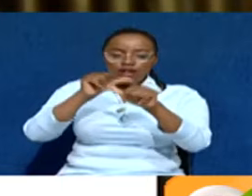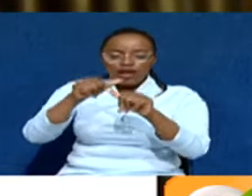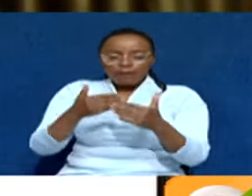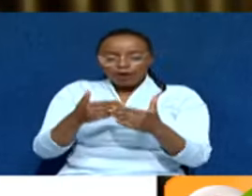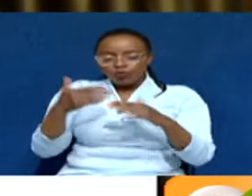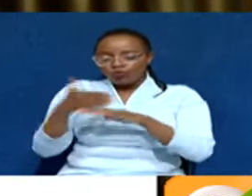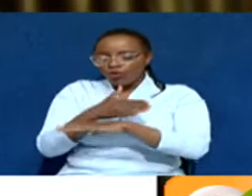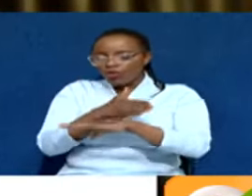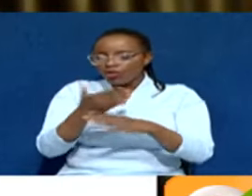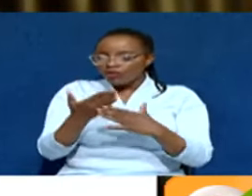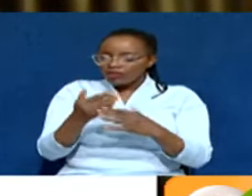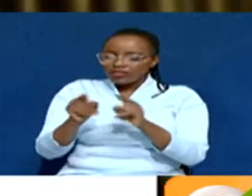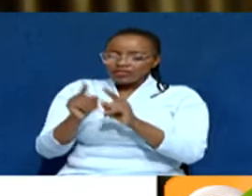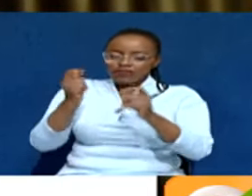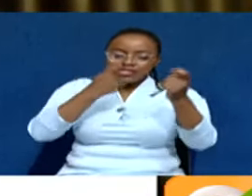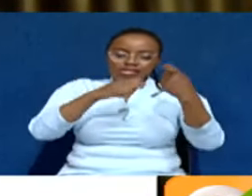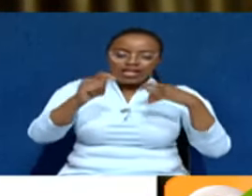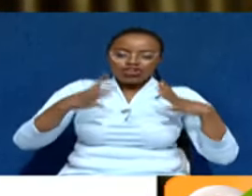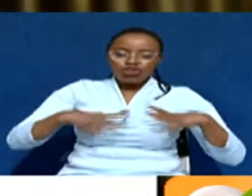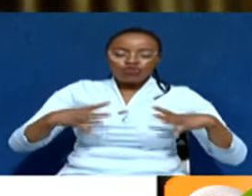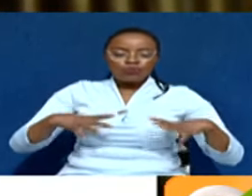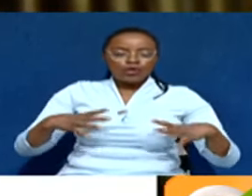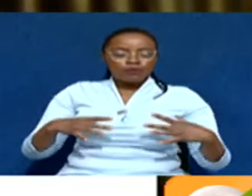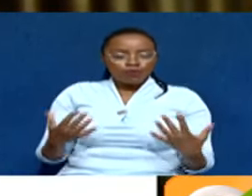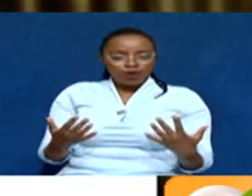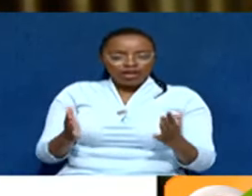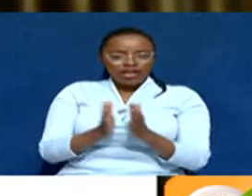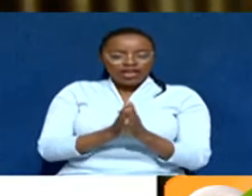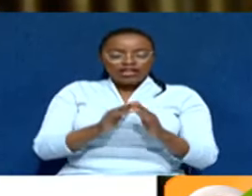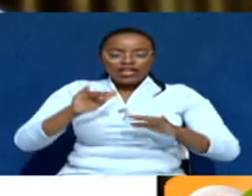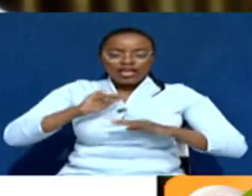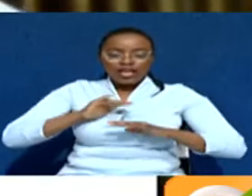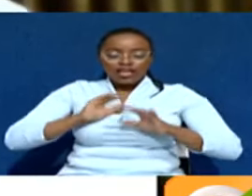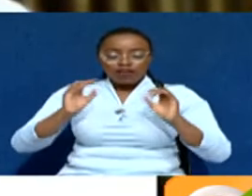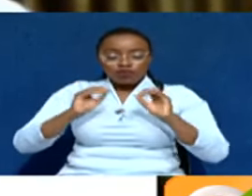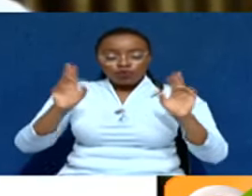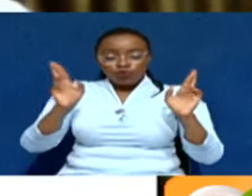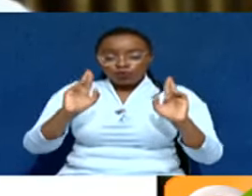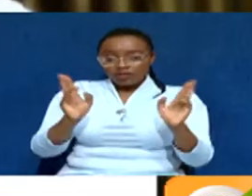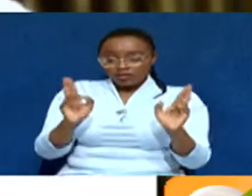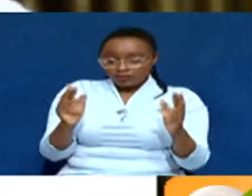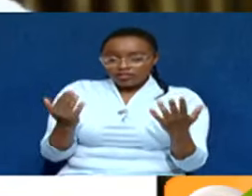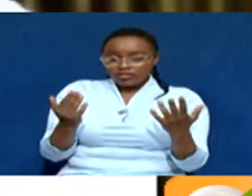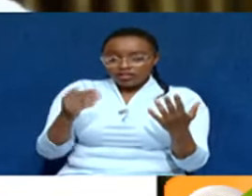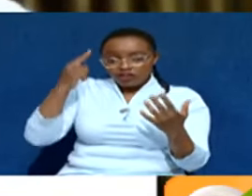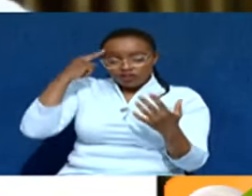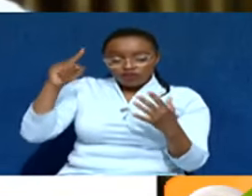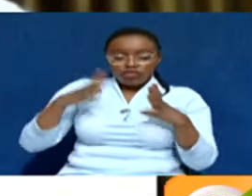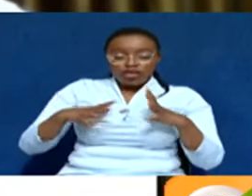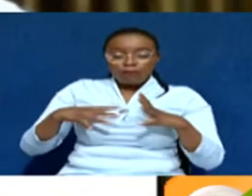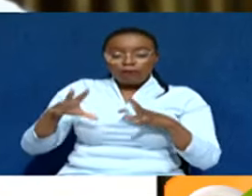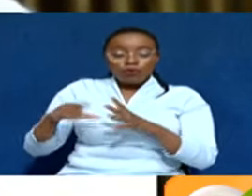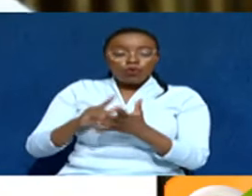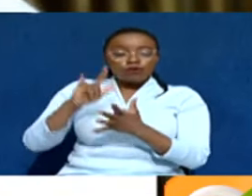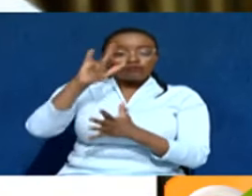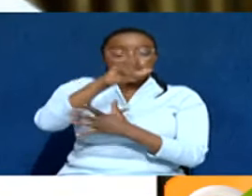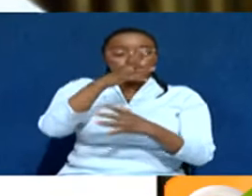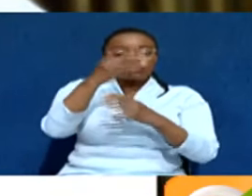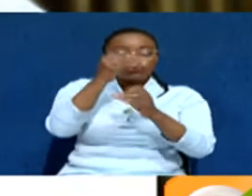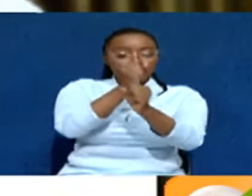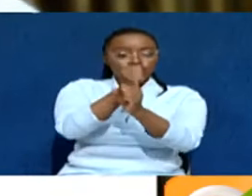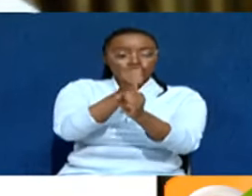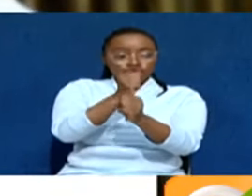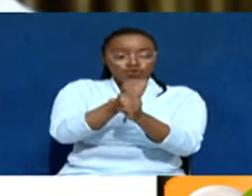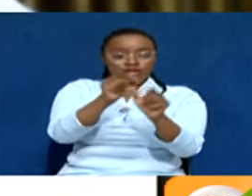smuggling, issues of trafficking, and inadequate preparation of the migrant workers. So